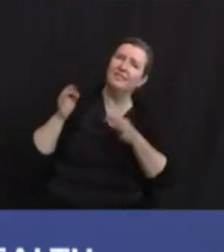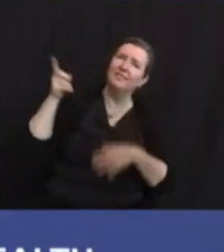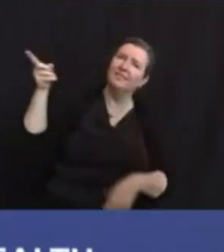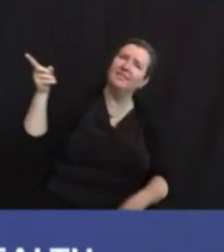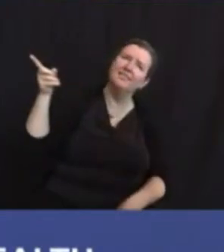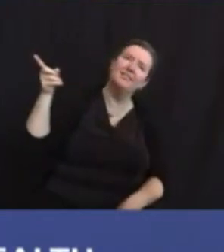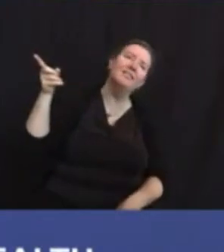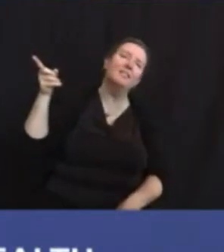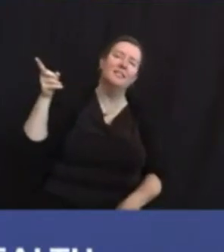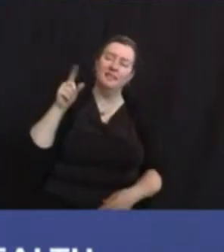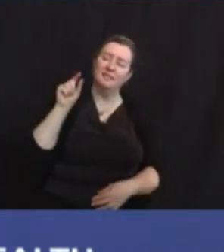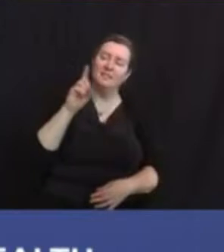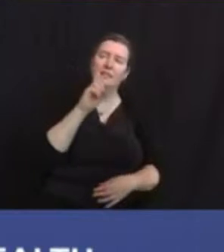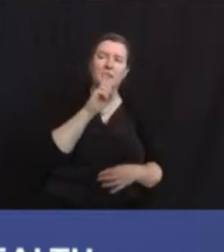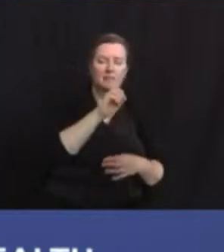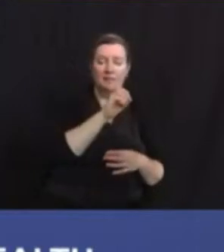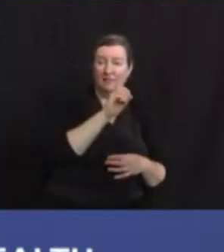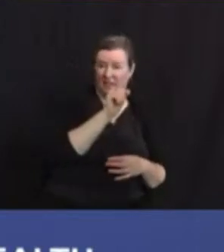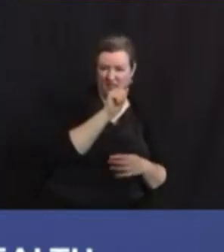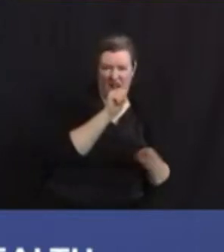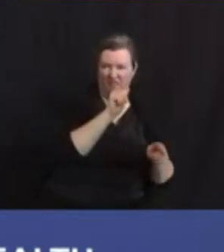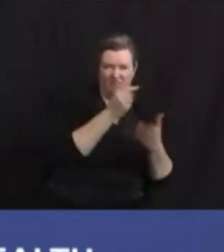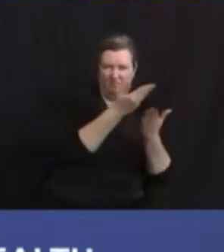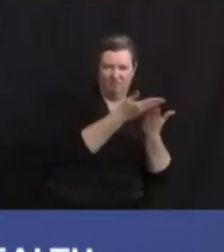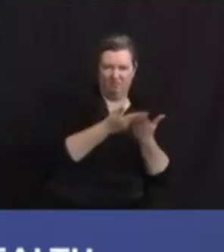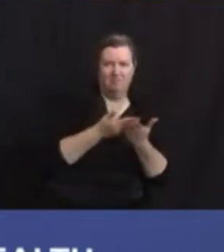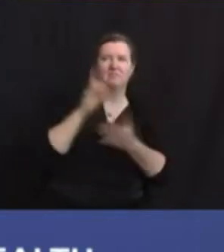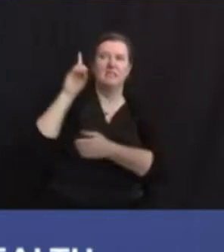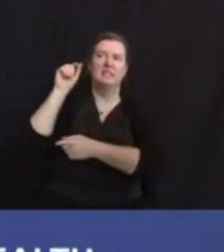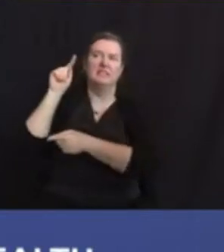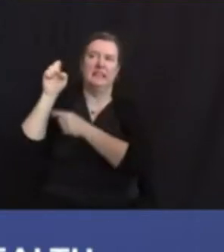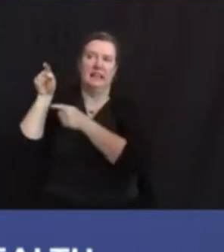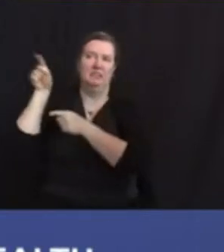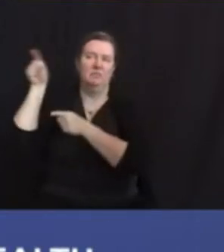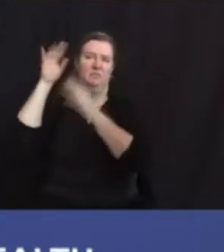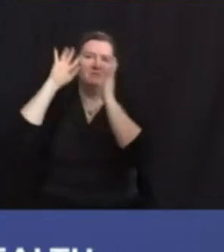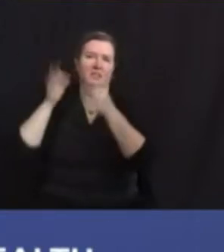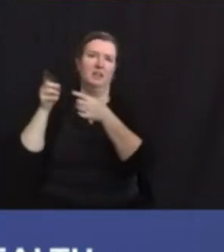question about the domino effect. But remember,